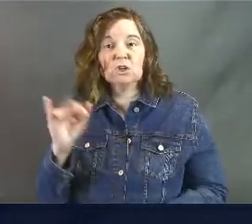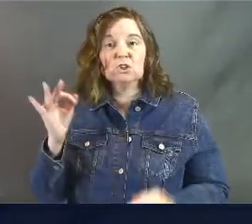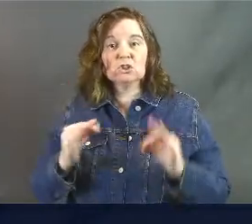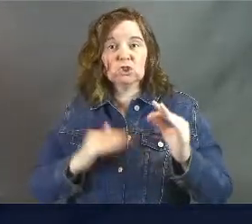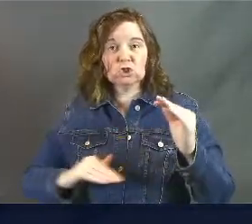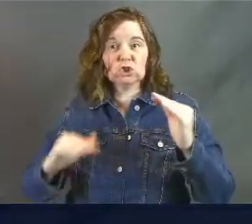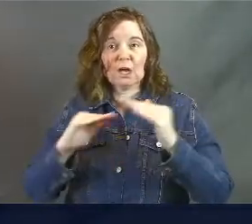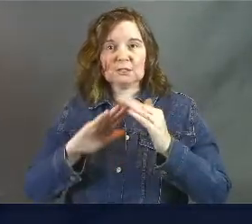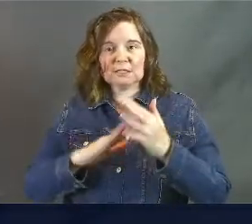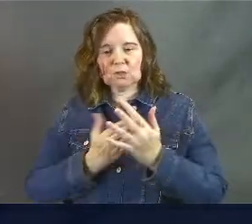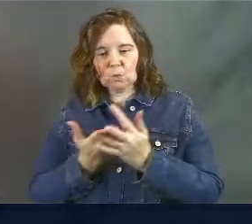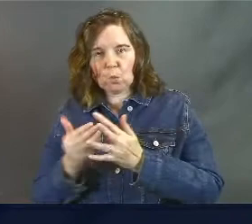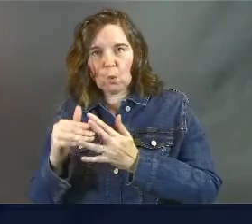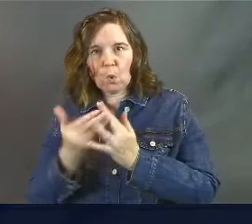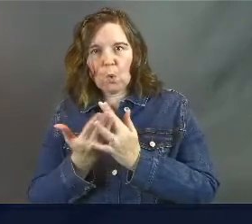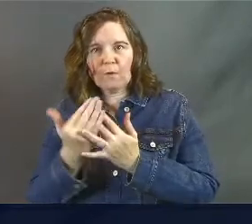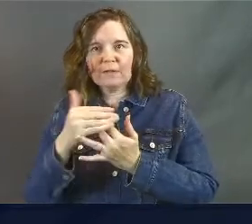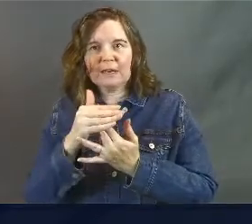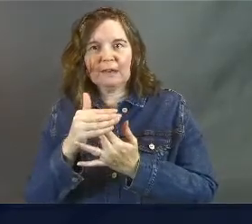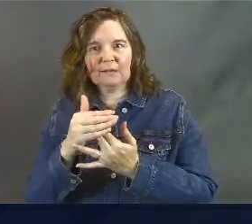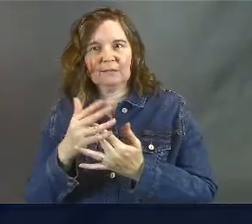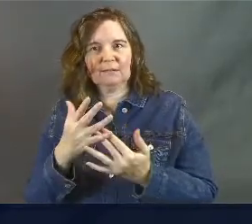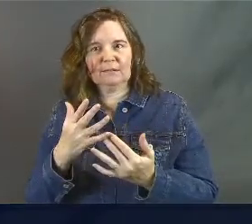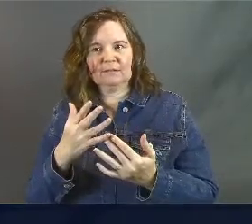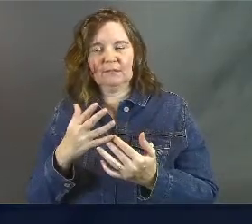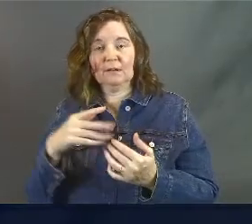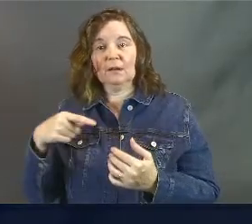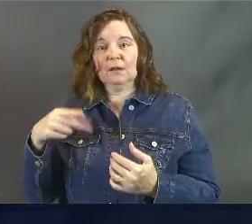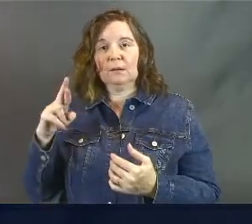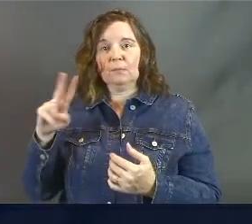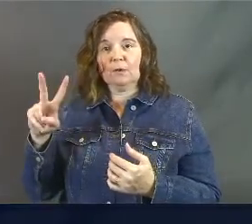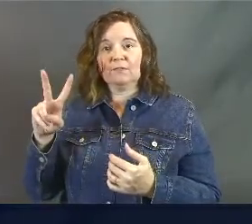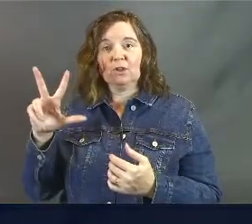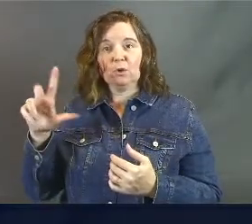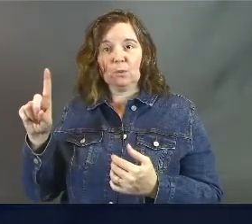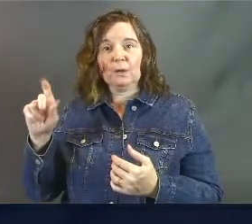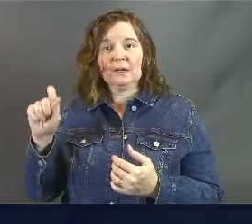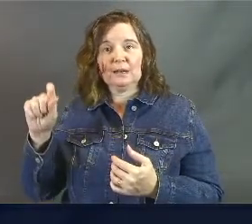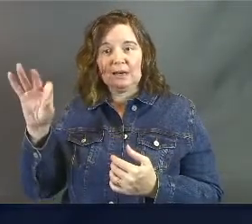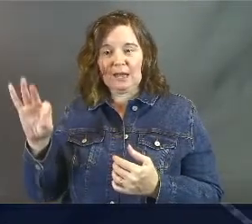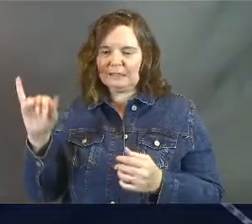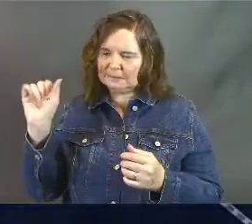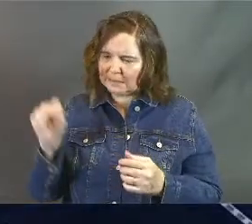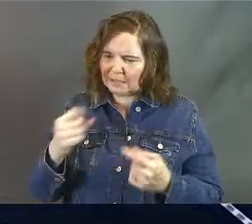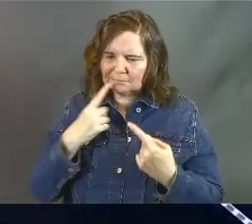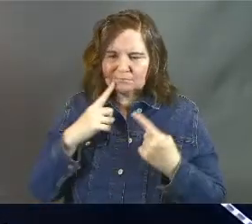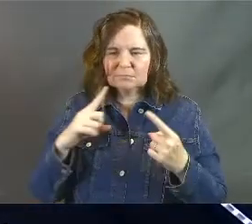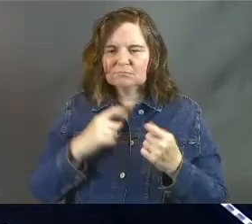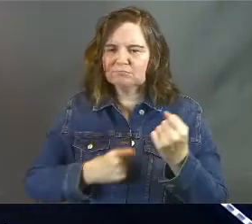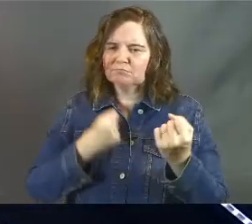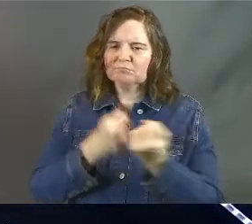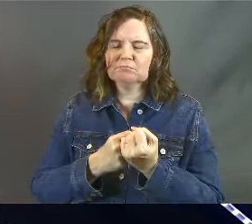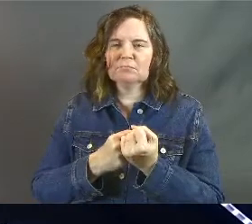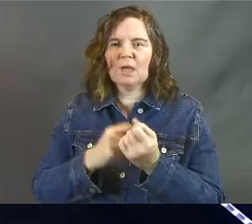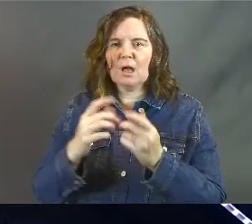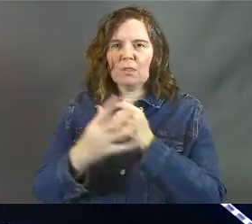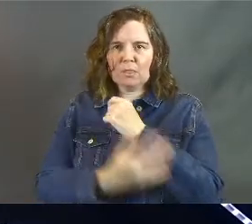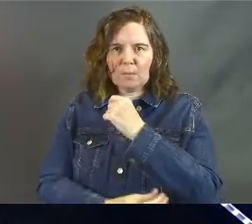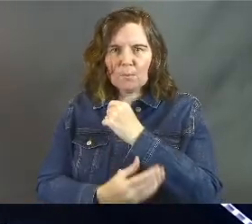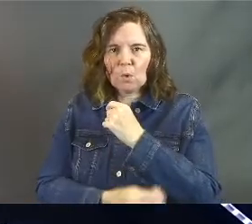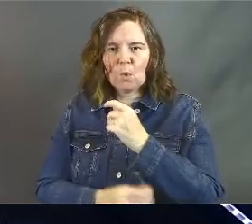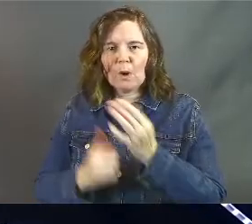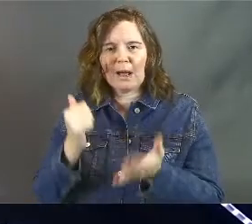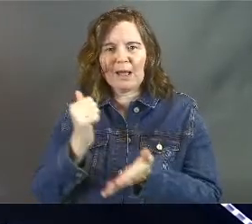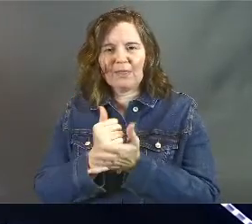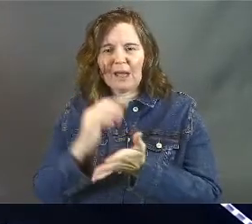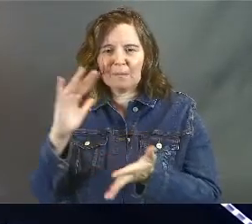Justice is woven in. Here's some more verses. Proverbs 31:9. Yes, speak up for the poor and the helpless and see